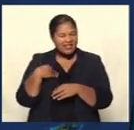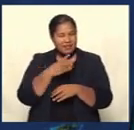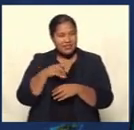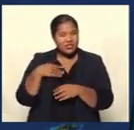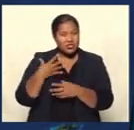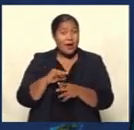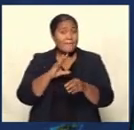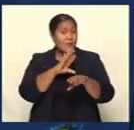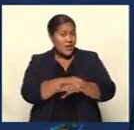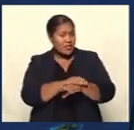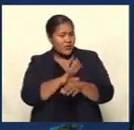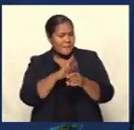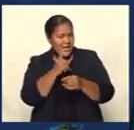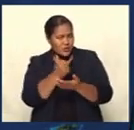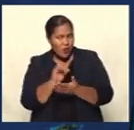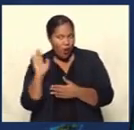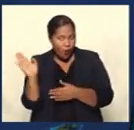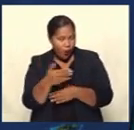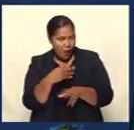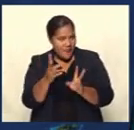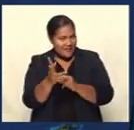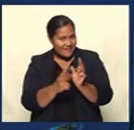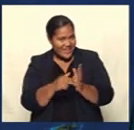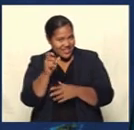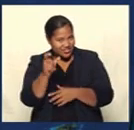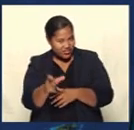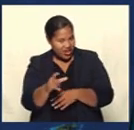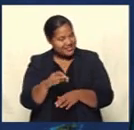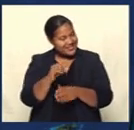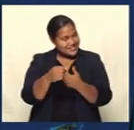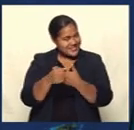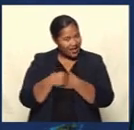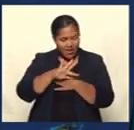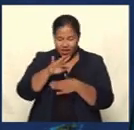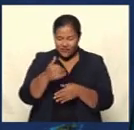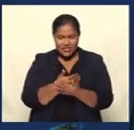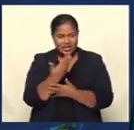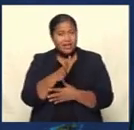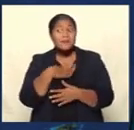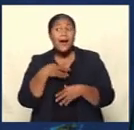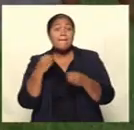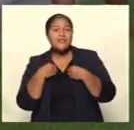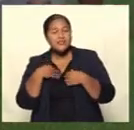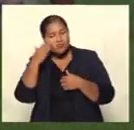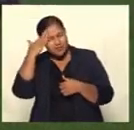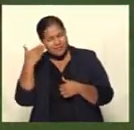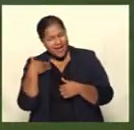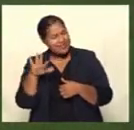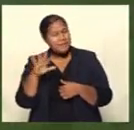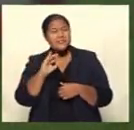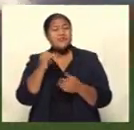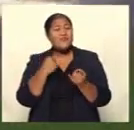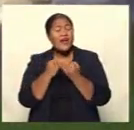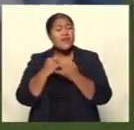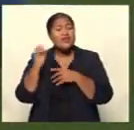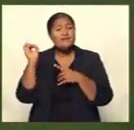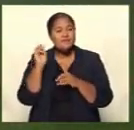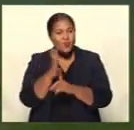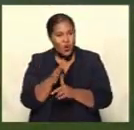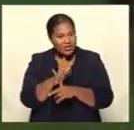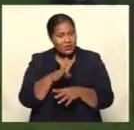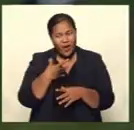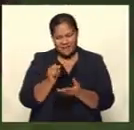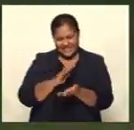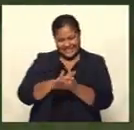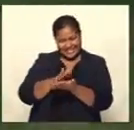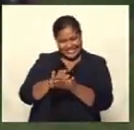to ensure every villager is safe. Every day I made it my business to remind villagers of the importance to maintain clean